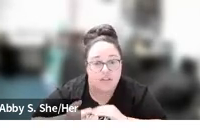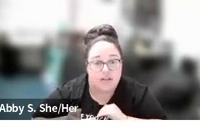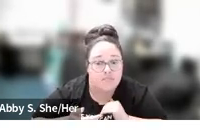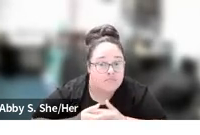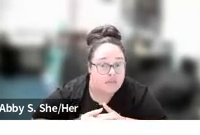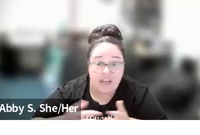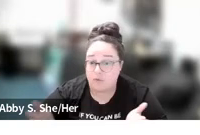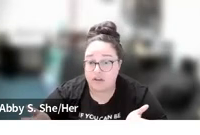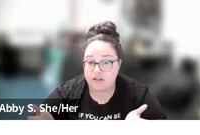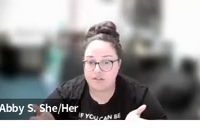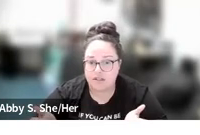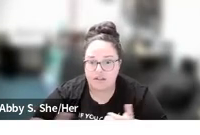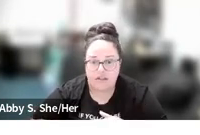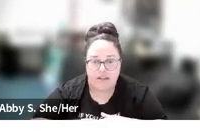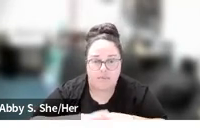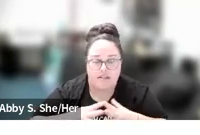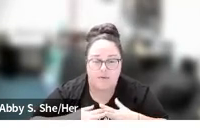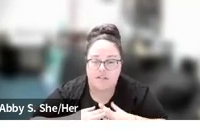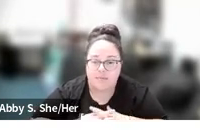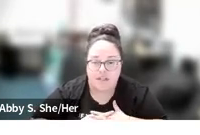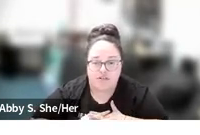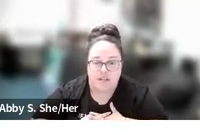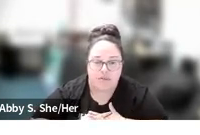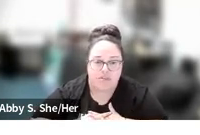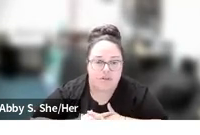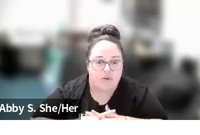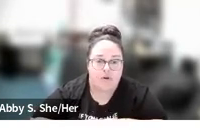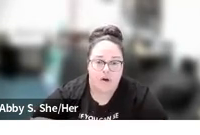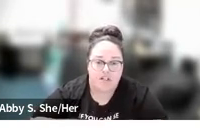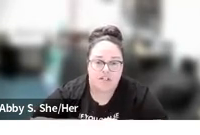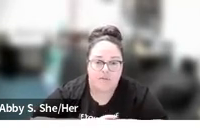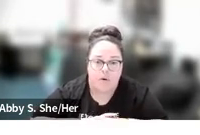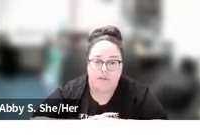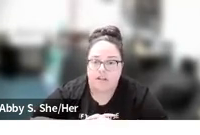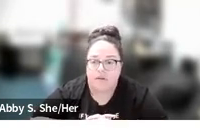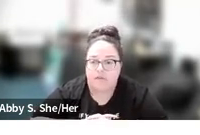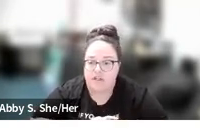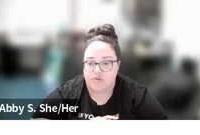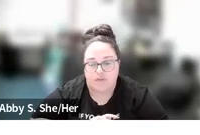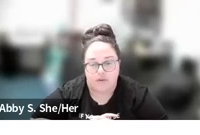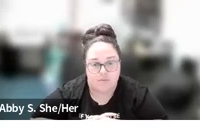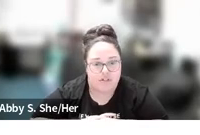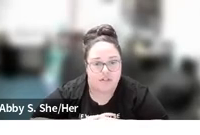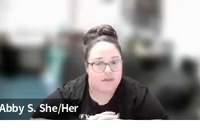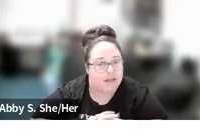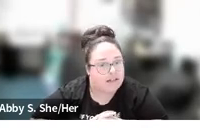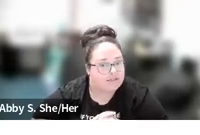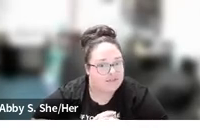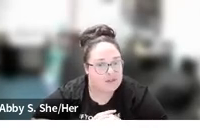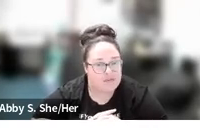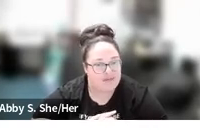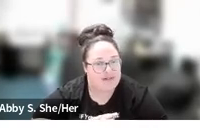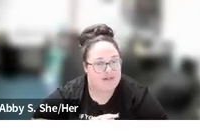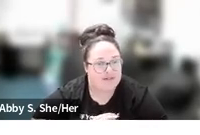Android, really anyone can use it. But so it's going to be interesting with the new Google Watch, how it's only going to be for Android phones, which I'm kind